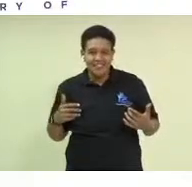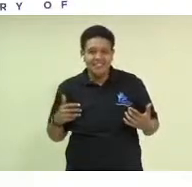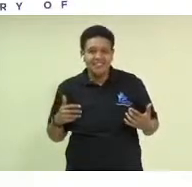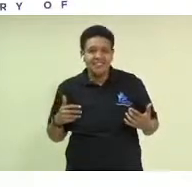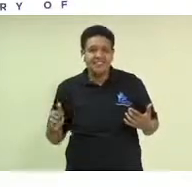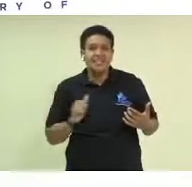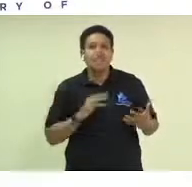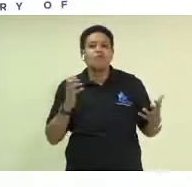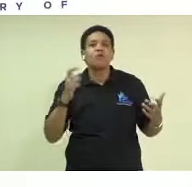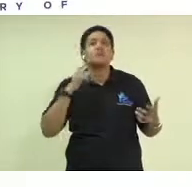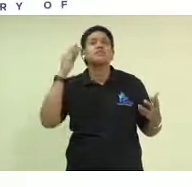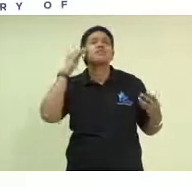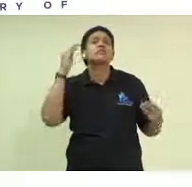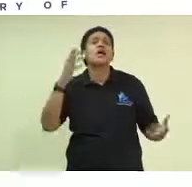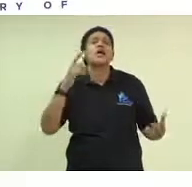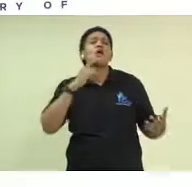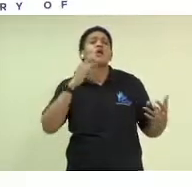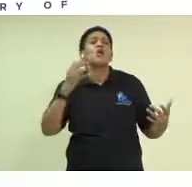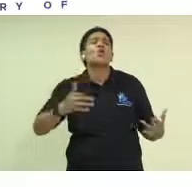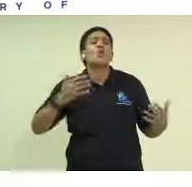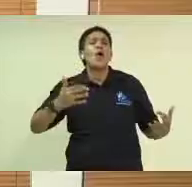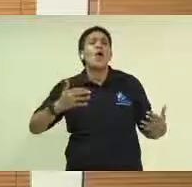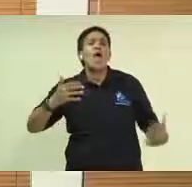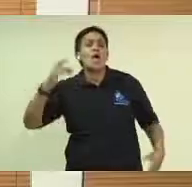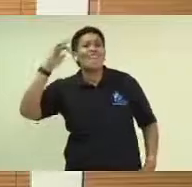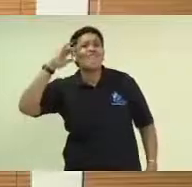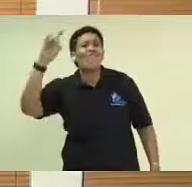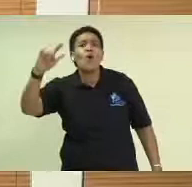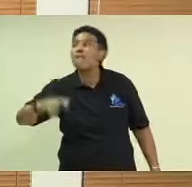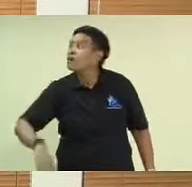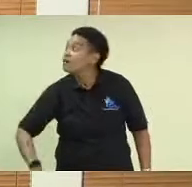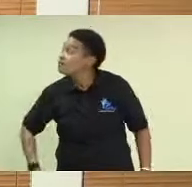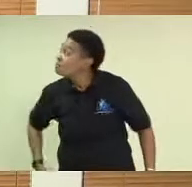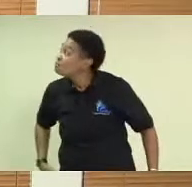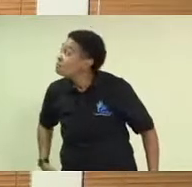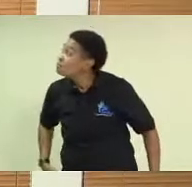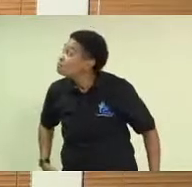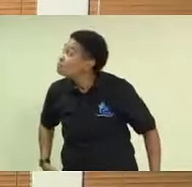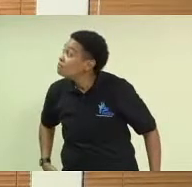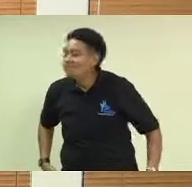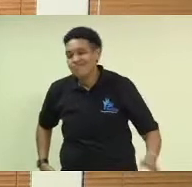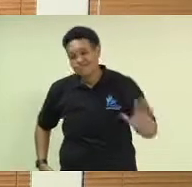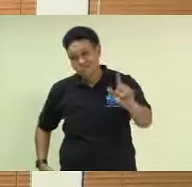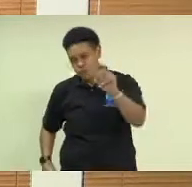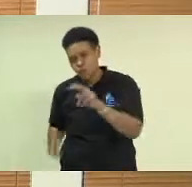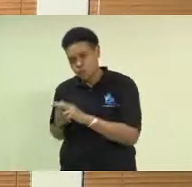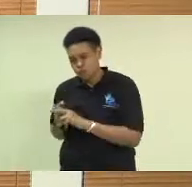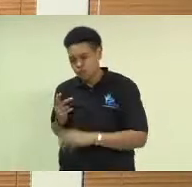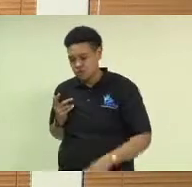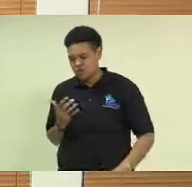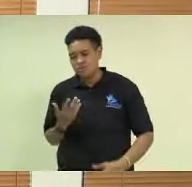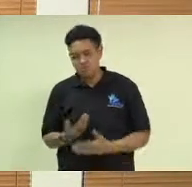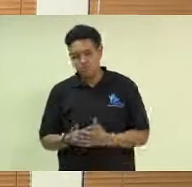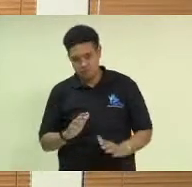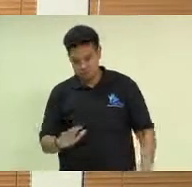I would like to say the wait will not be much longer, and the policy